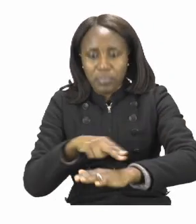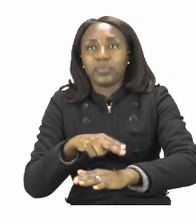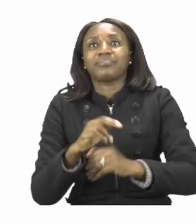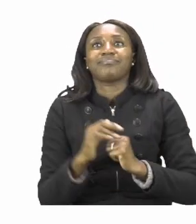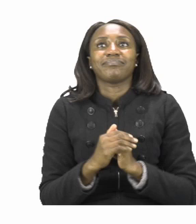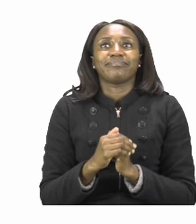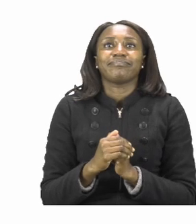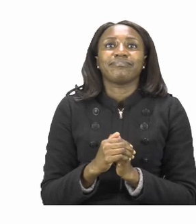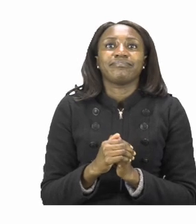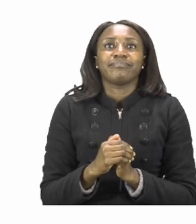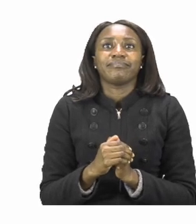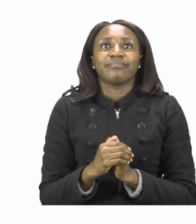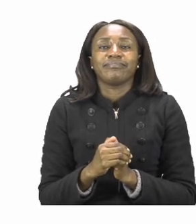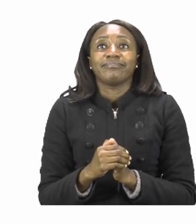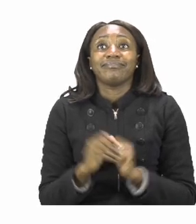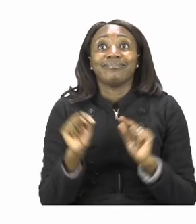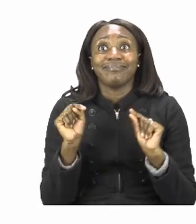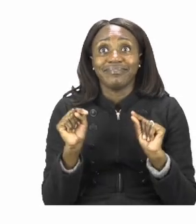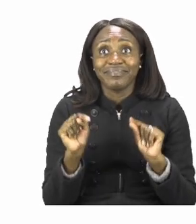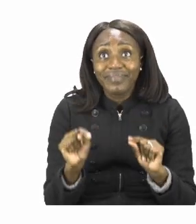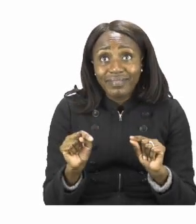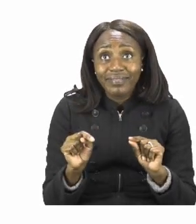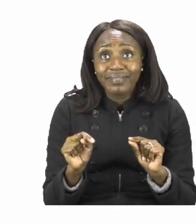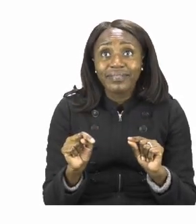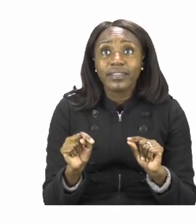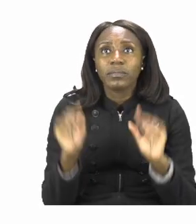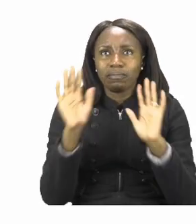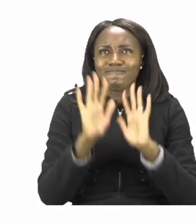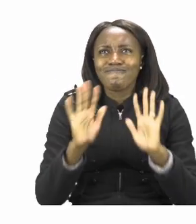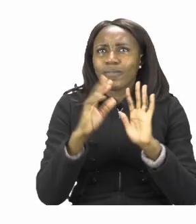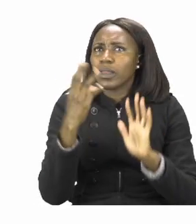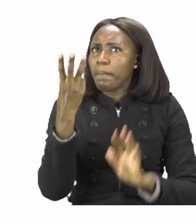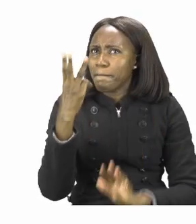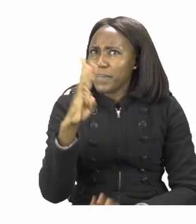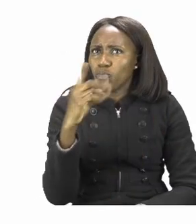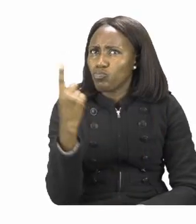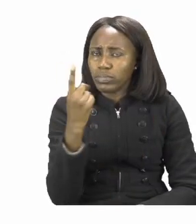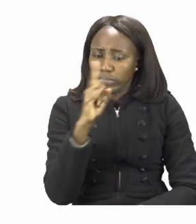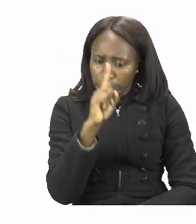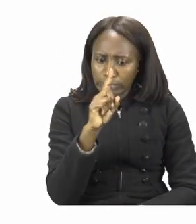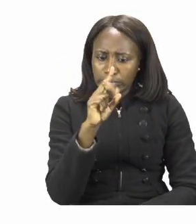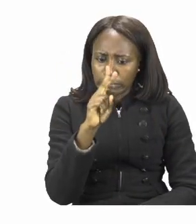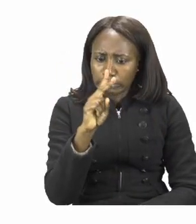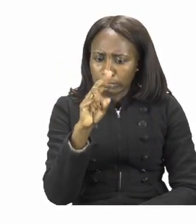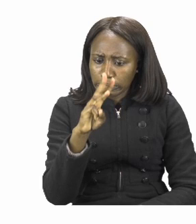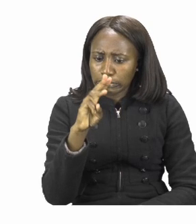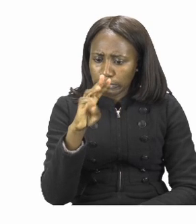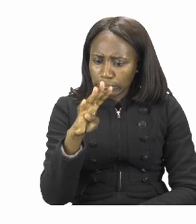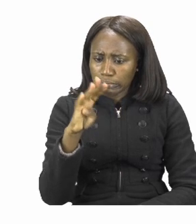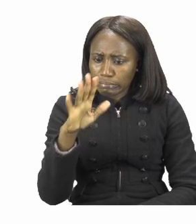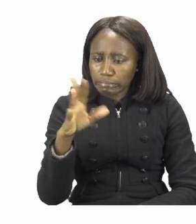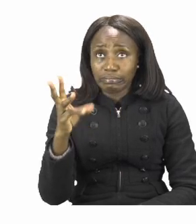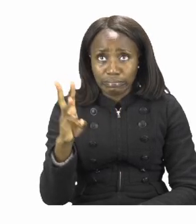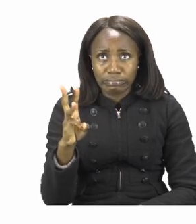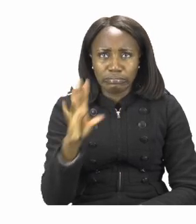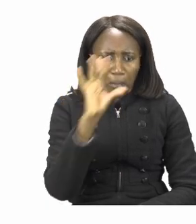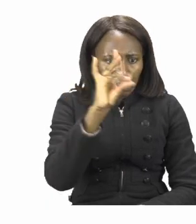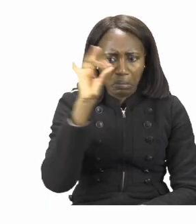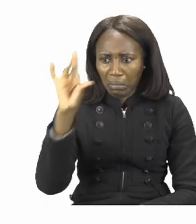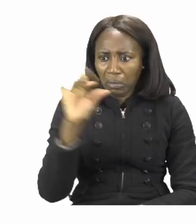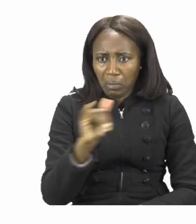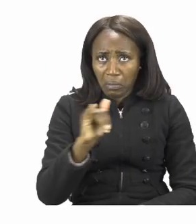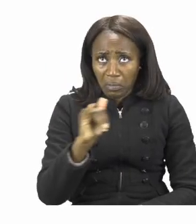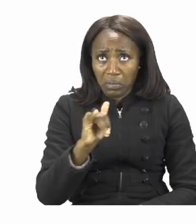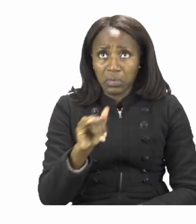road. Your job is to color only 6. Now you can choose the 6 you want to color. You can even color